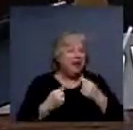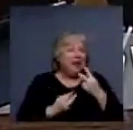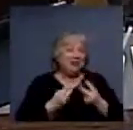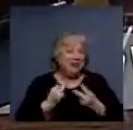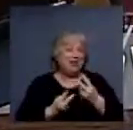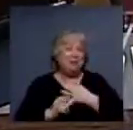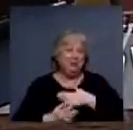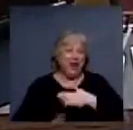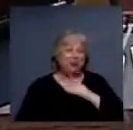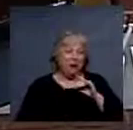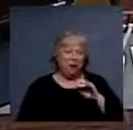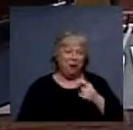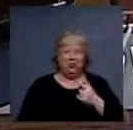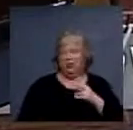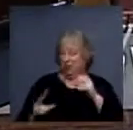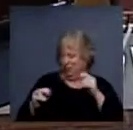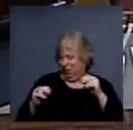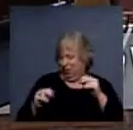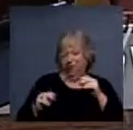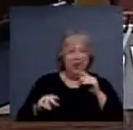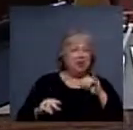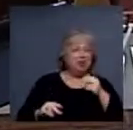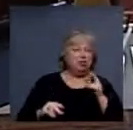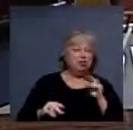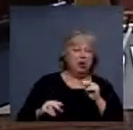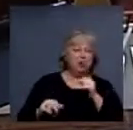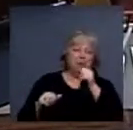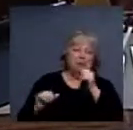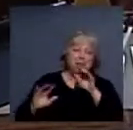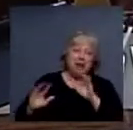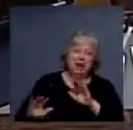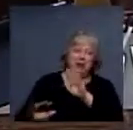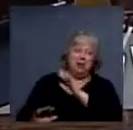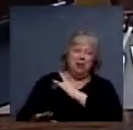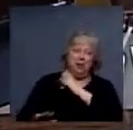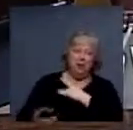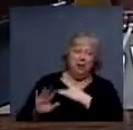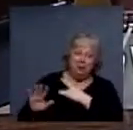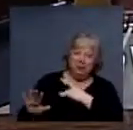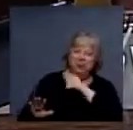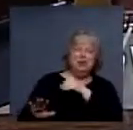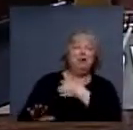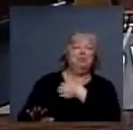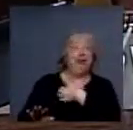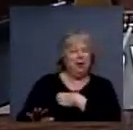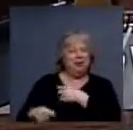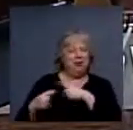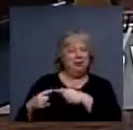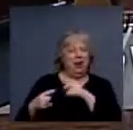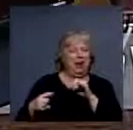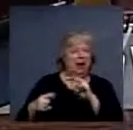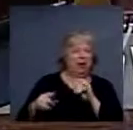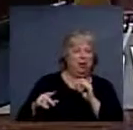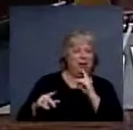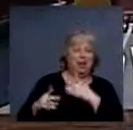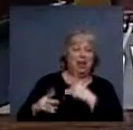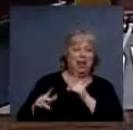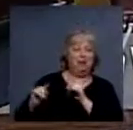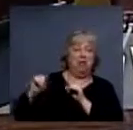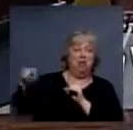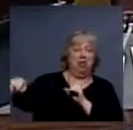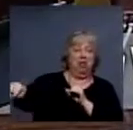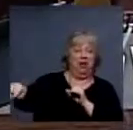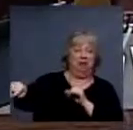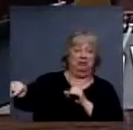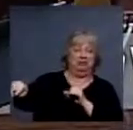see. I know. And Joan, no, bless her heart, she's passionate. I like them over there. But I'm just